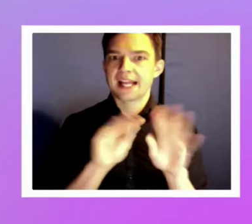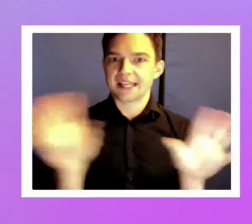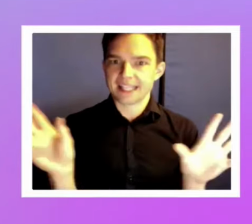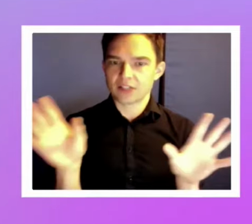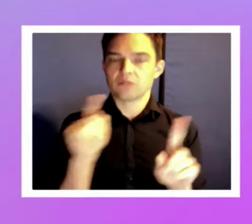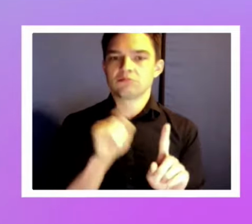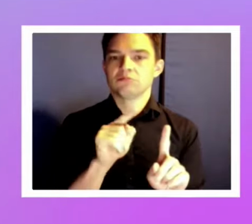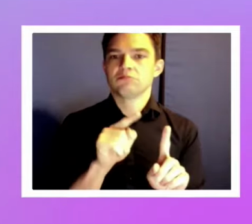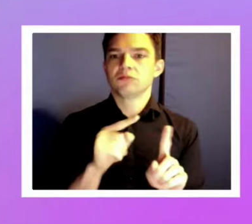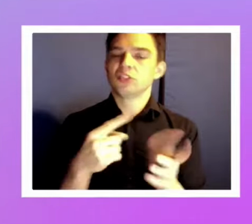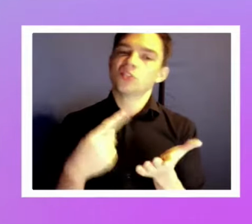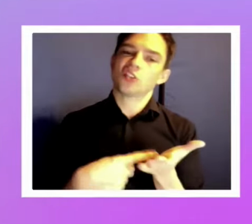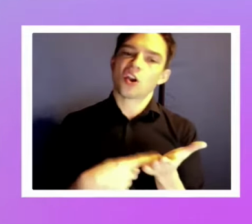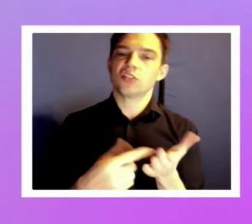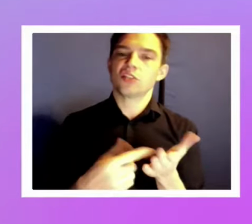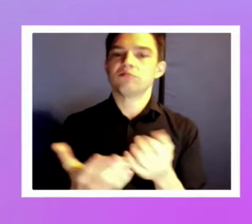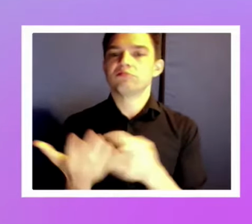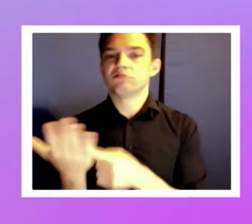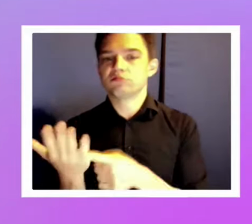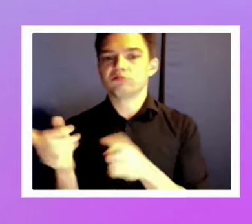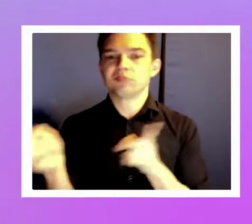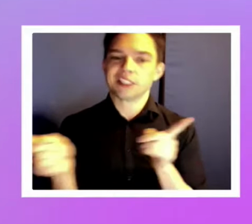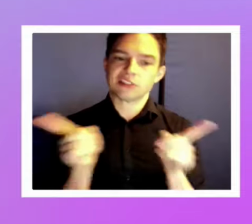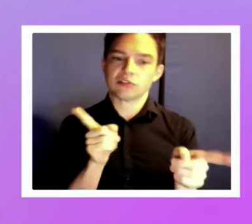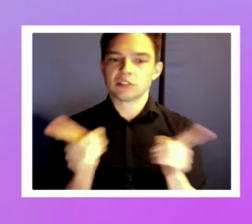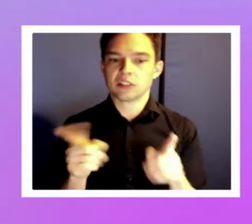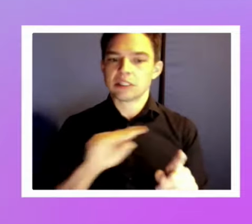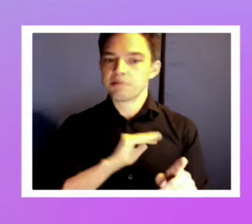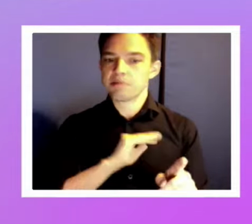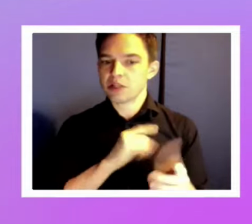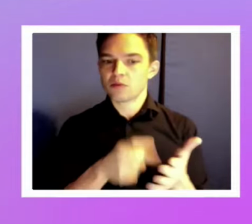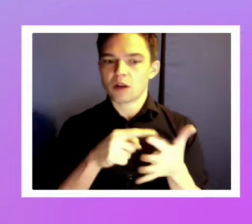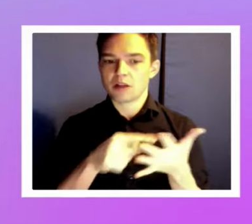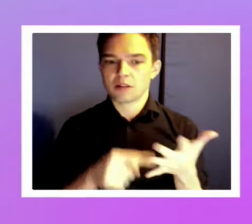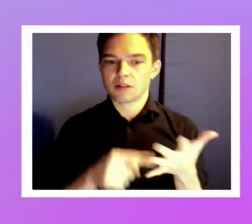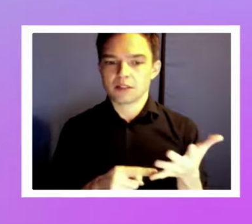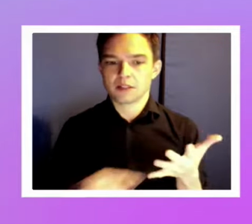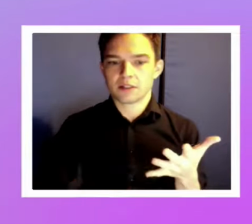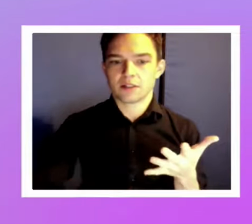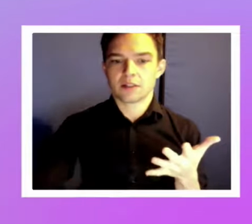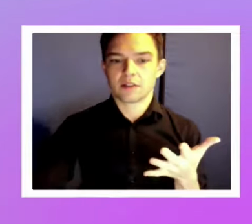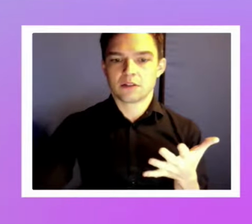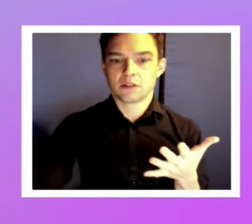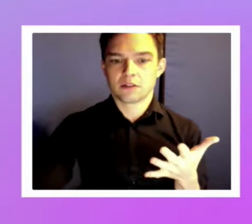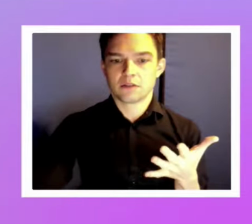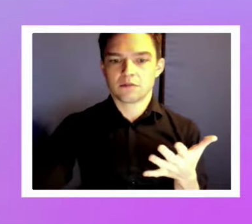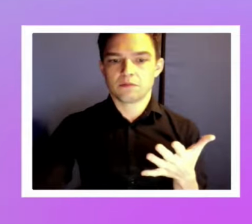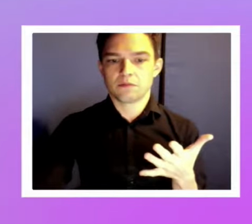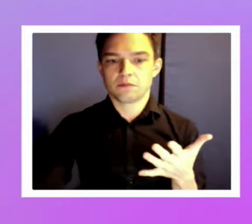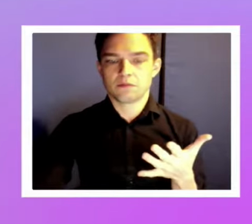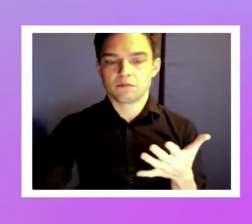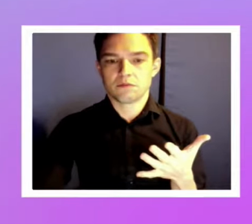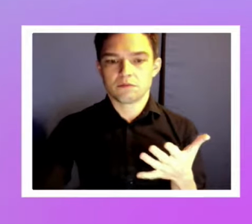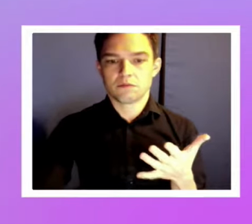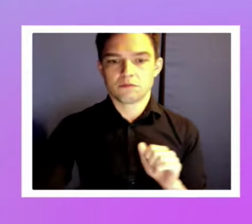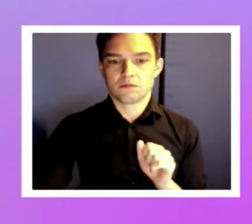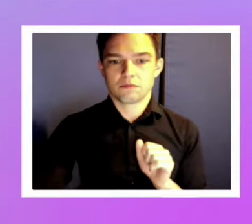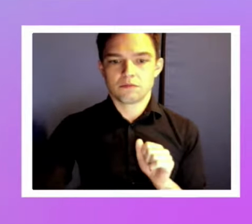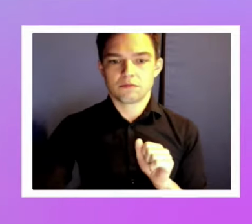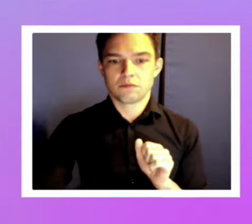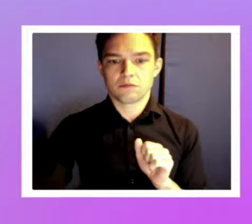way. Should it meet the requirements? Does it not? And ACT rules are designed to help us